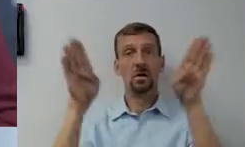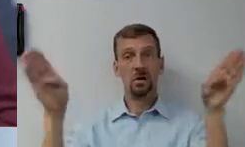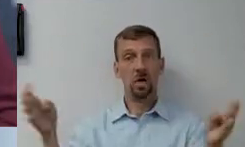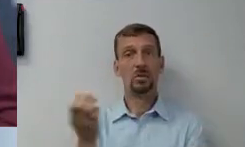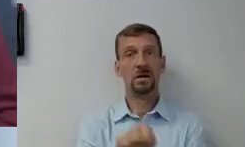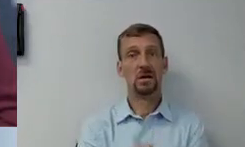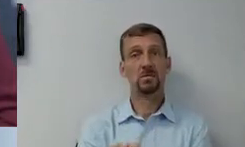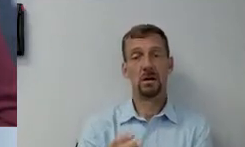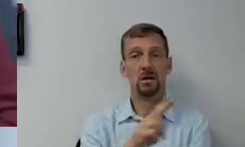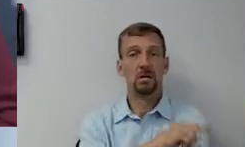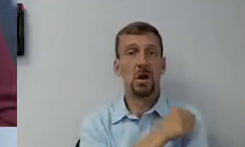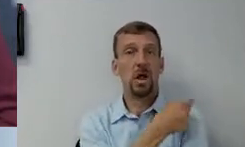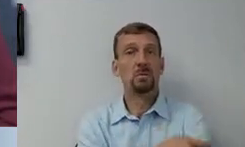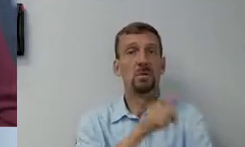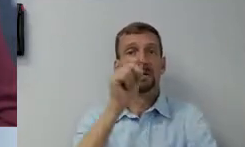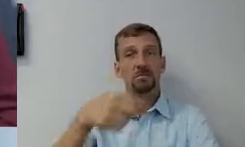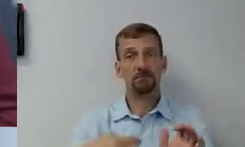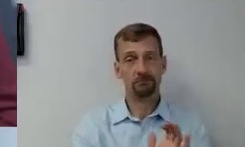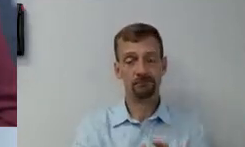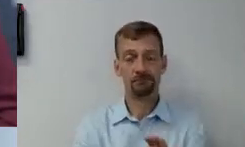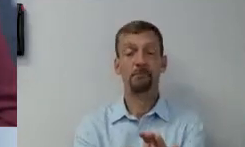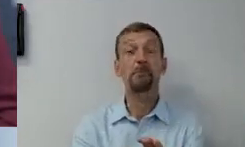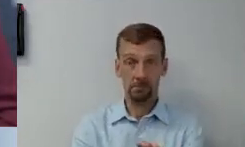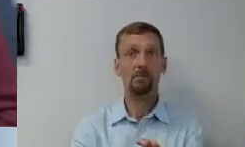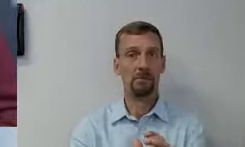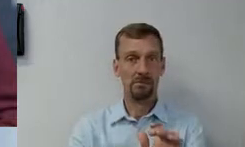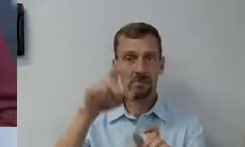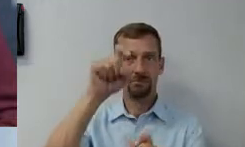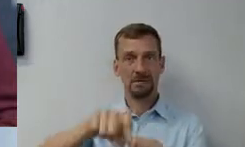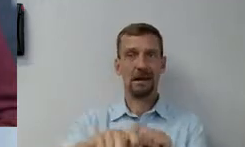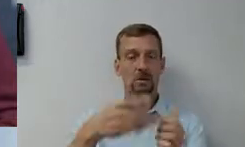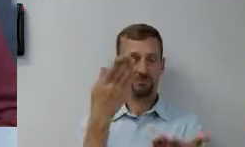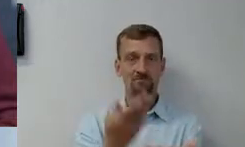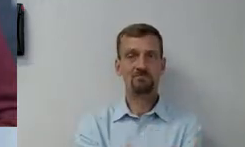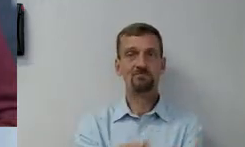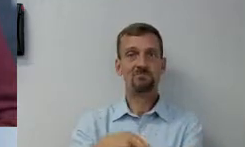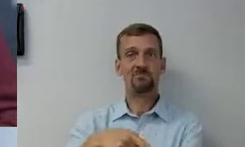economy, hospitals have to be able to demonstrate that they've got sufficient